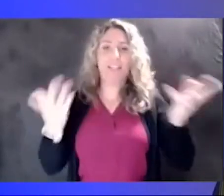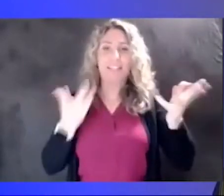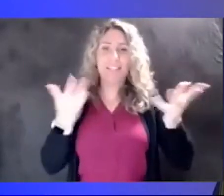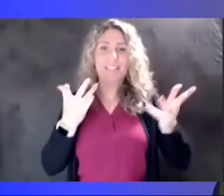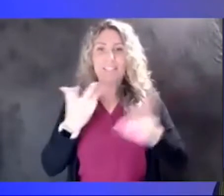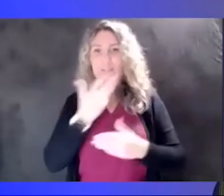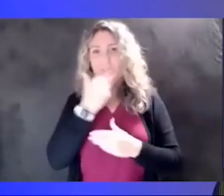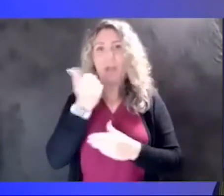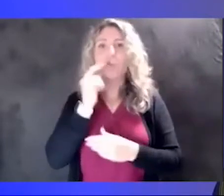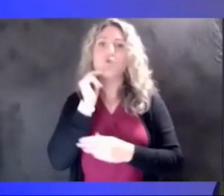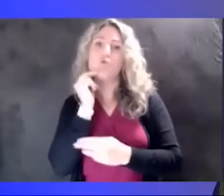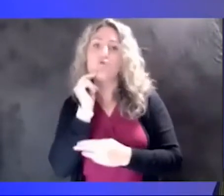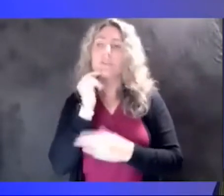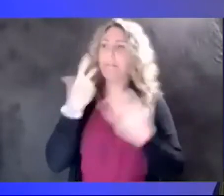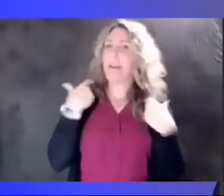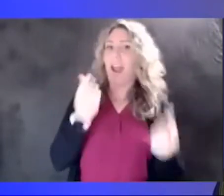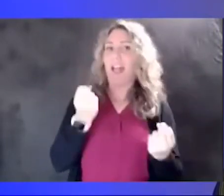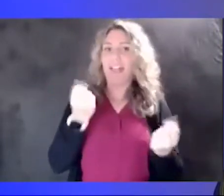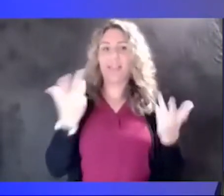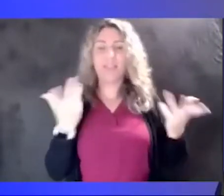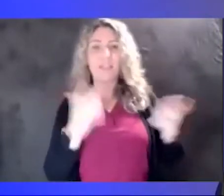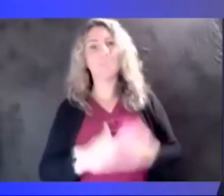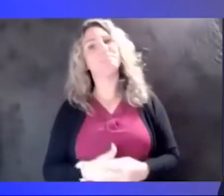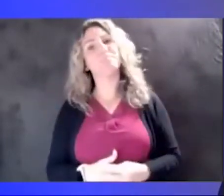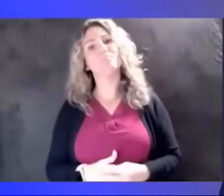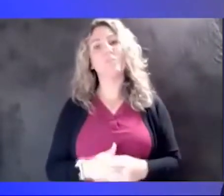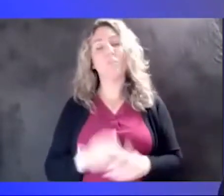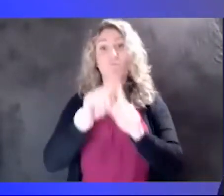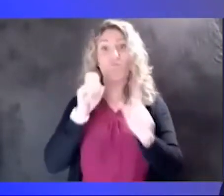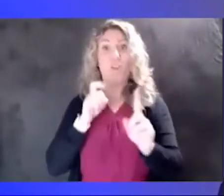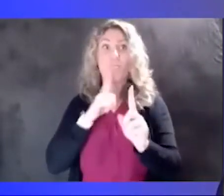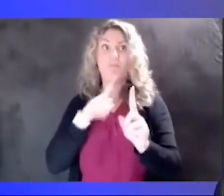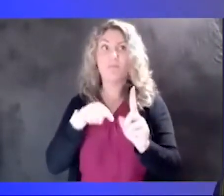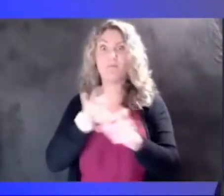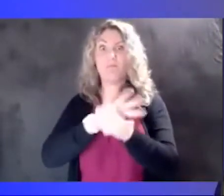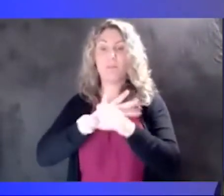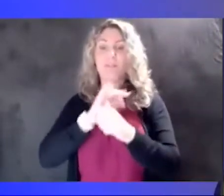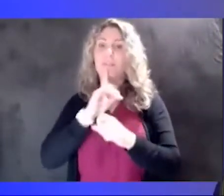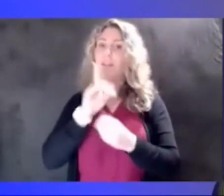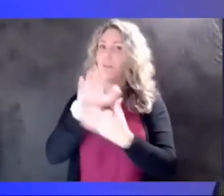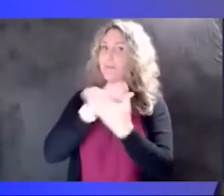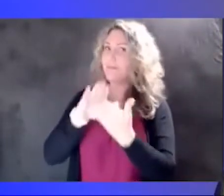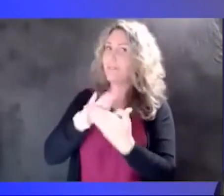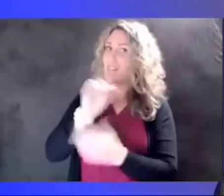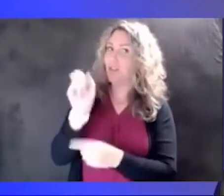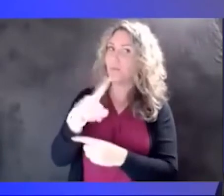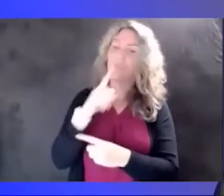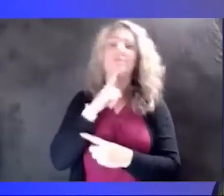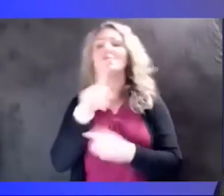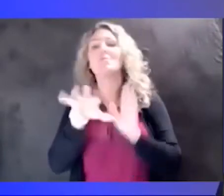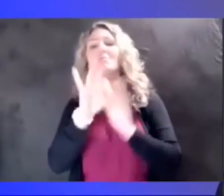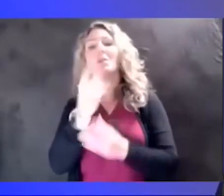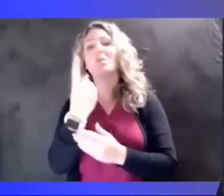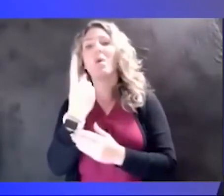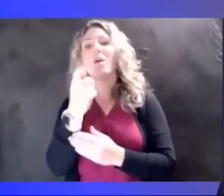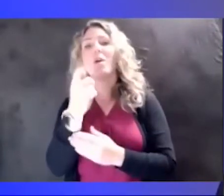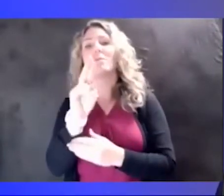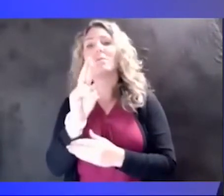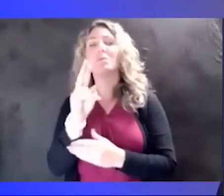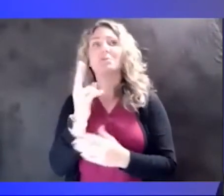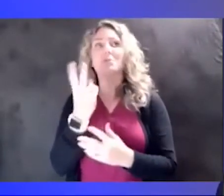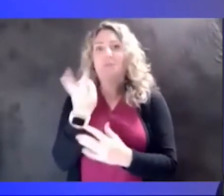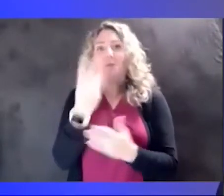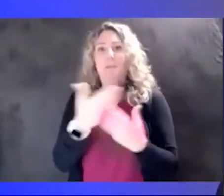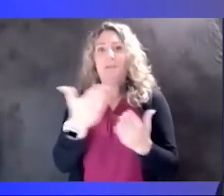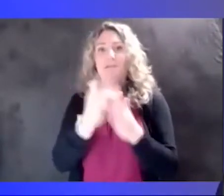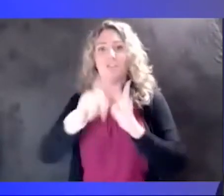health, certainly coming out of this pandemic. Well, first of all, nice question, because you picked one or two things to start on, and that's absolute